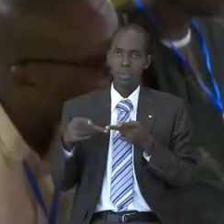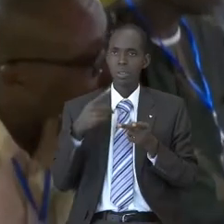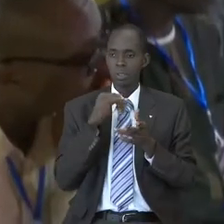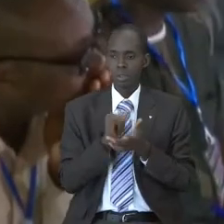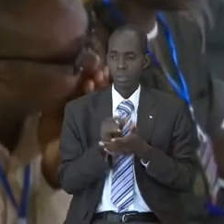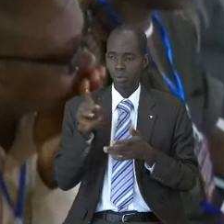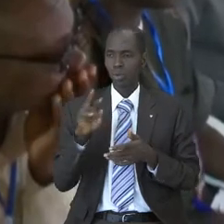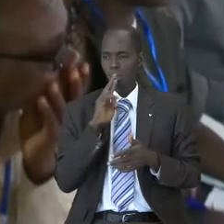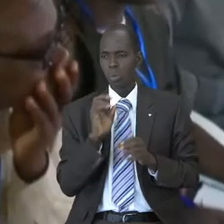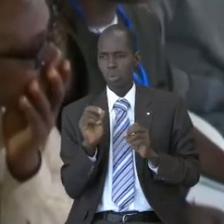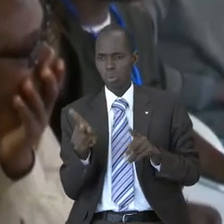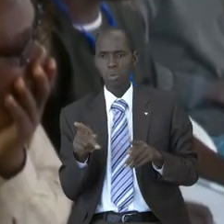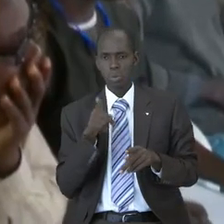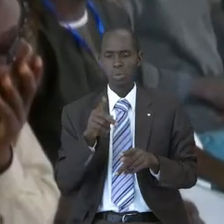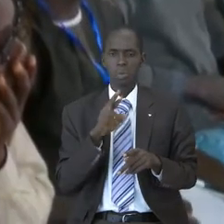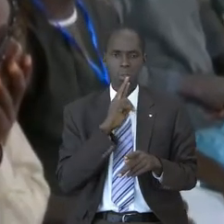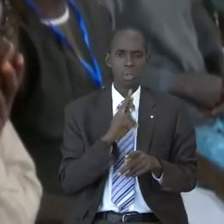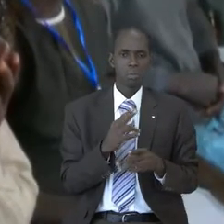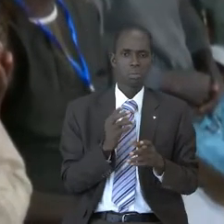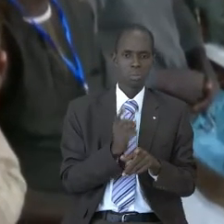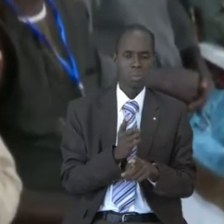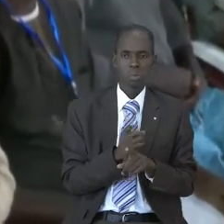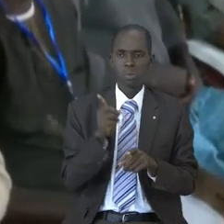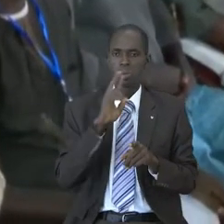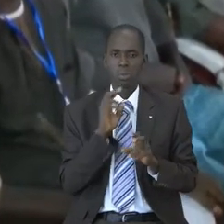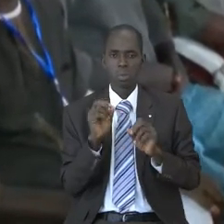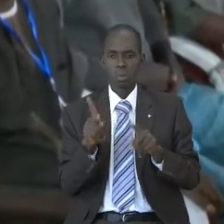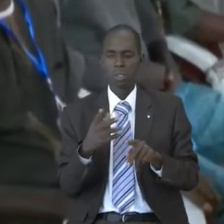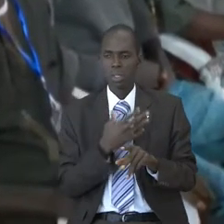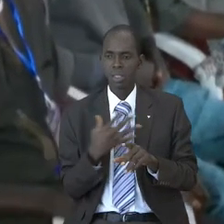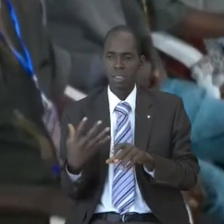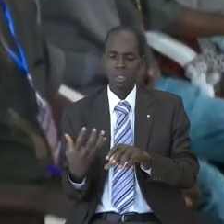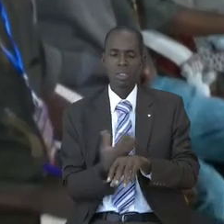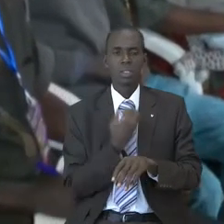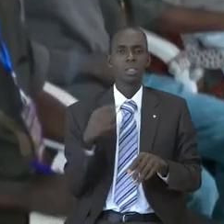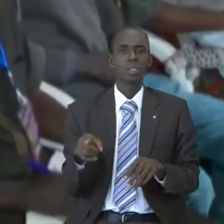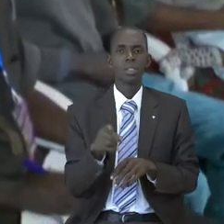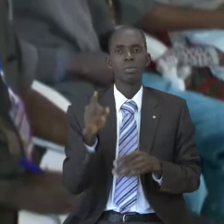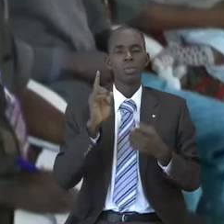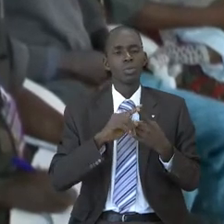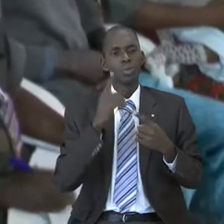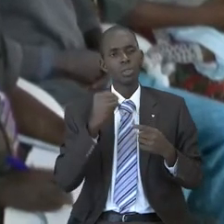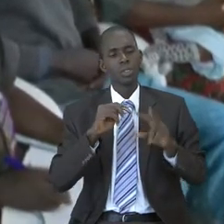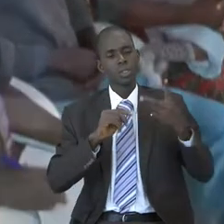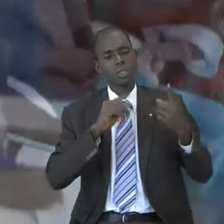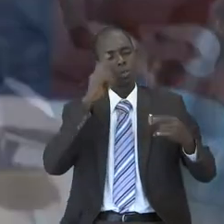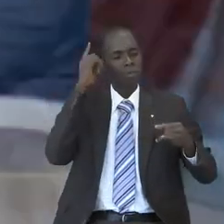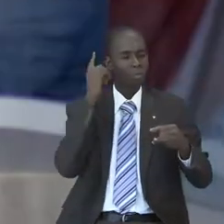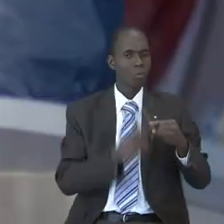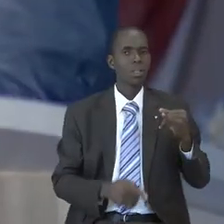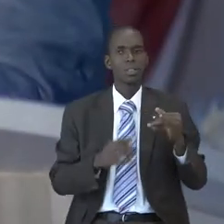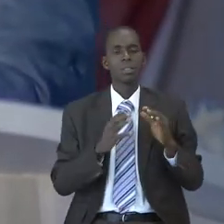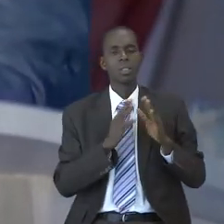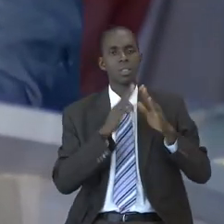are qualified, you are eligible. And he takes them to the second, final accommodation on the hill.